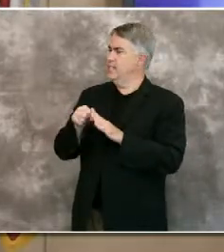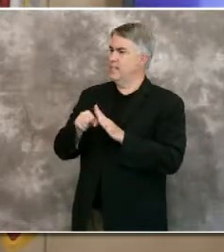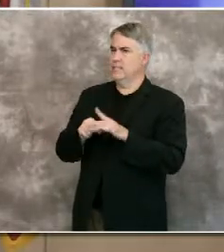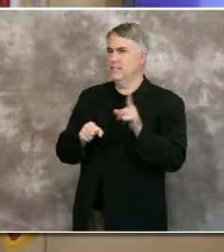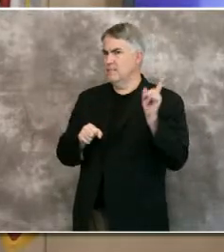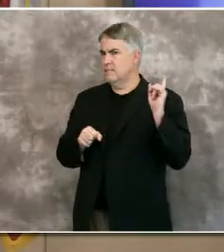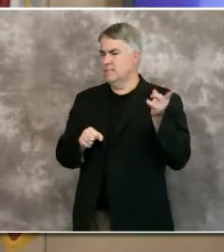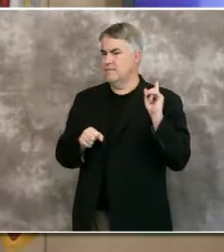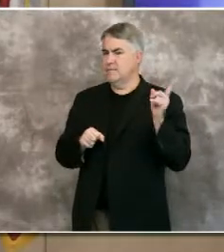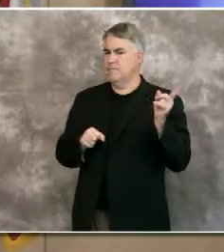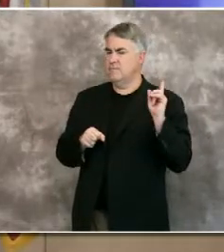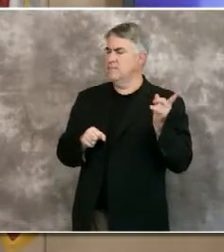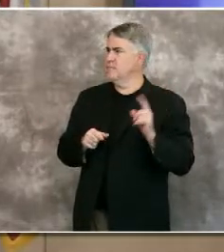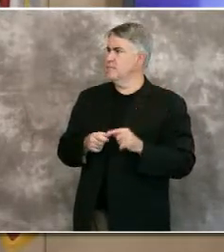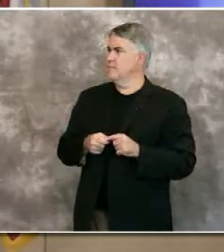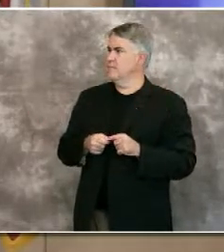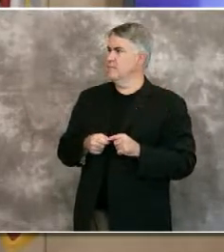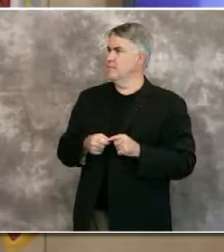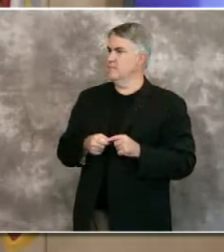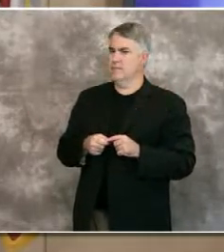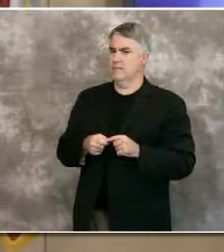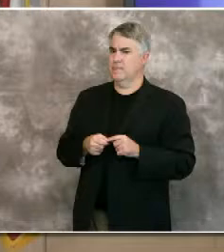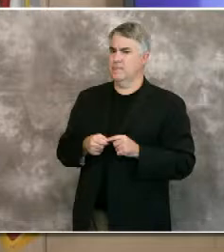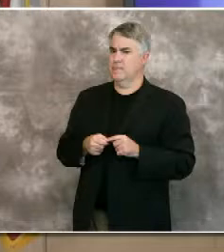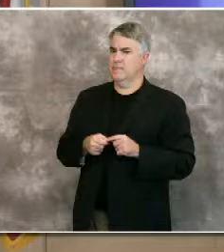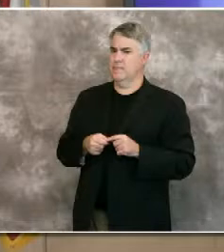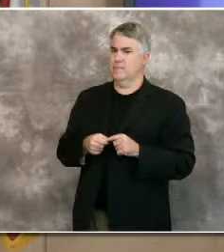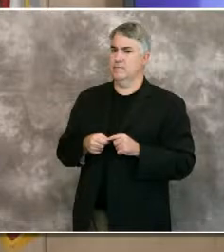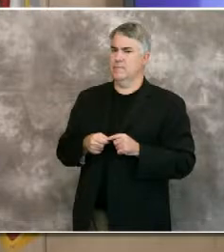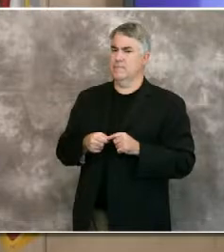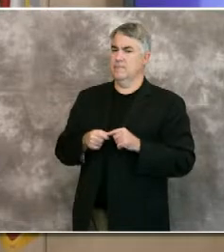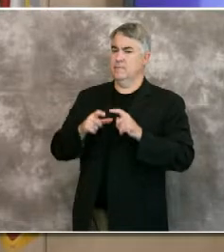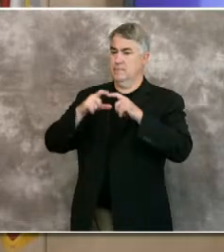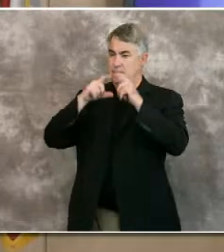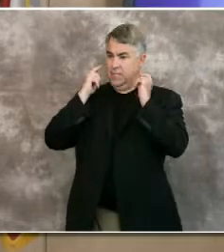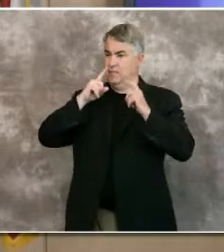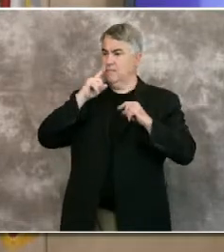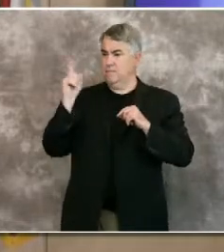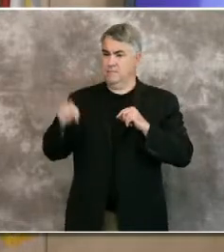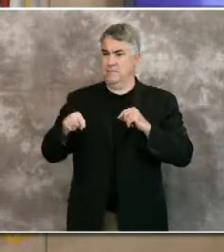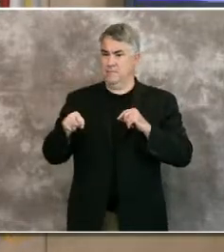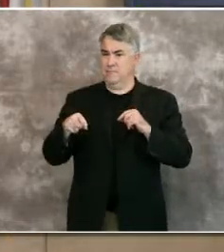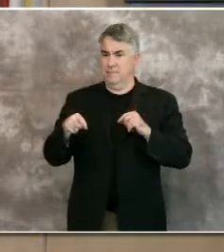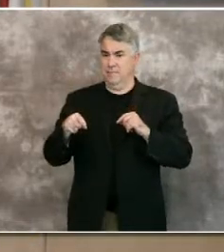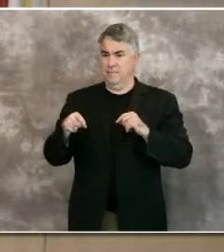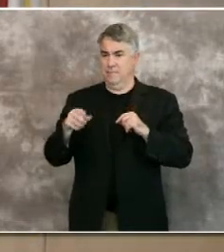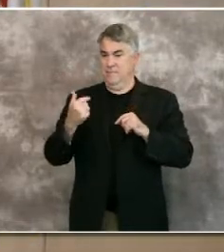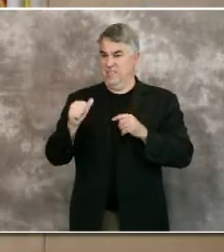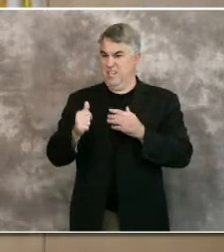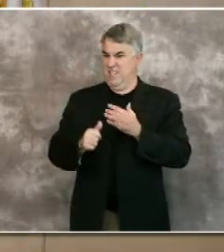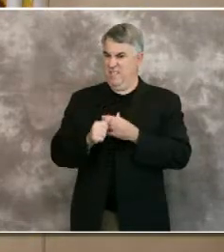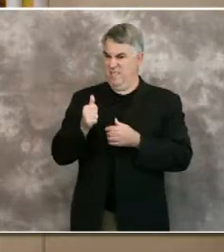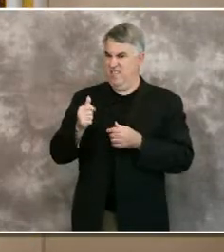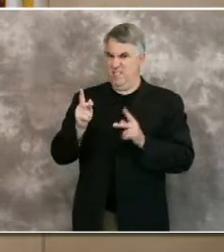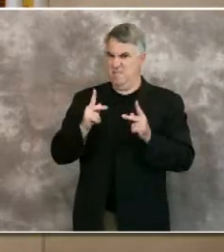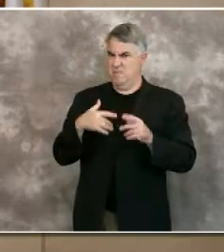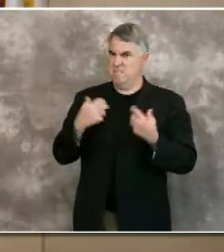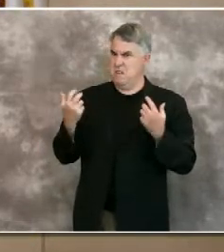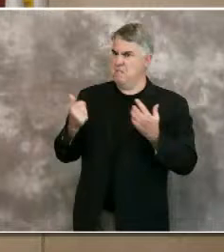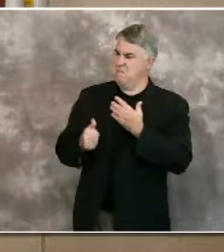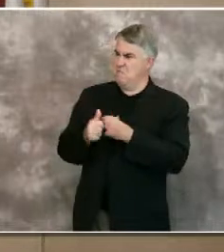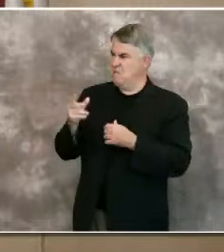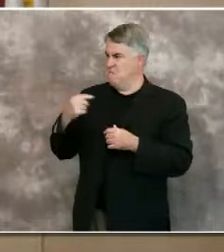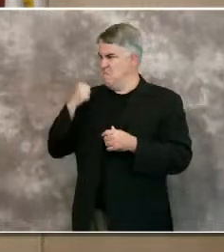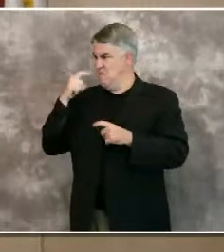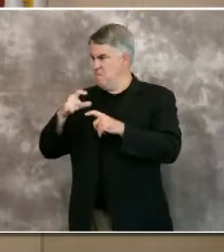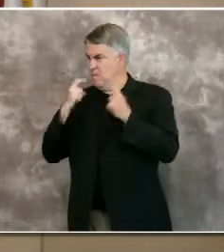over, the order to wear masks. Have you received any threats like that related to masks? Yeah,